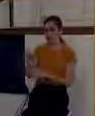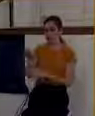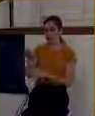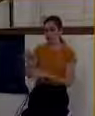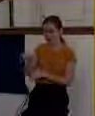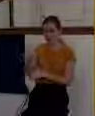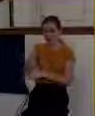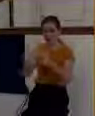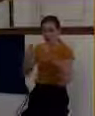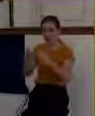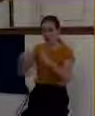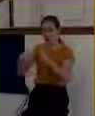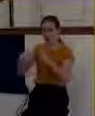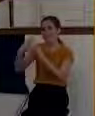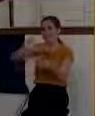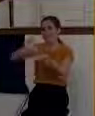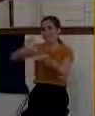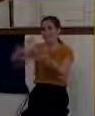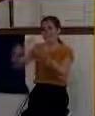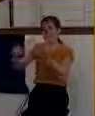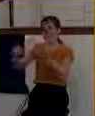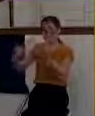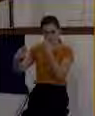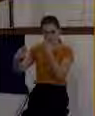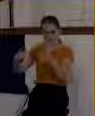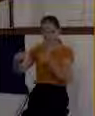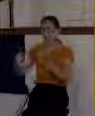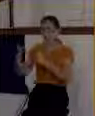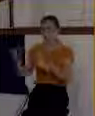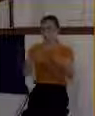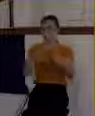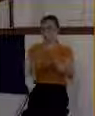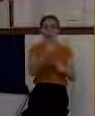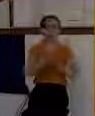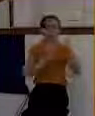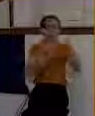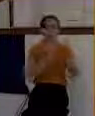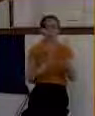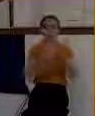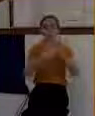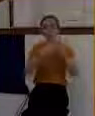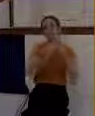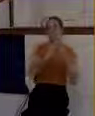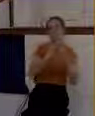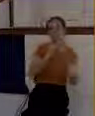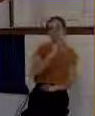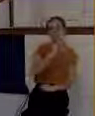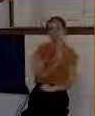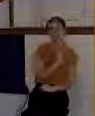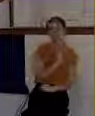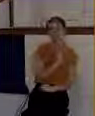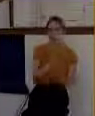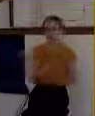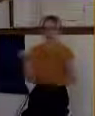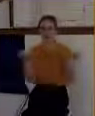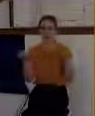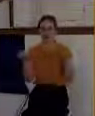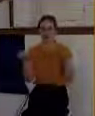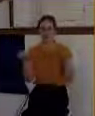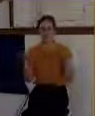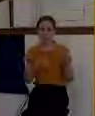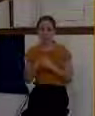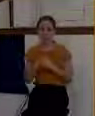of Judah. And this prophet from the kingdom of Israel represents the nation of Israel. And again, it shows what happened to them